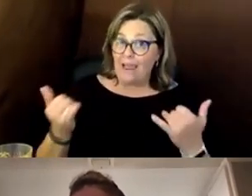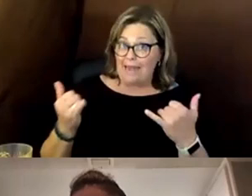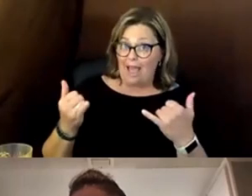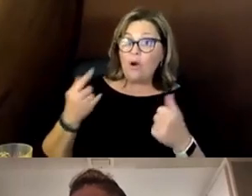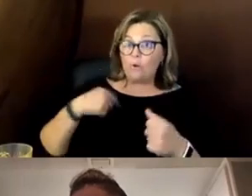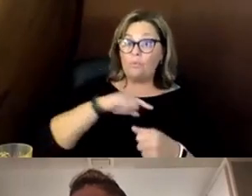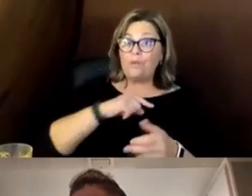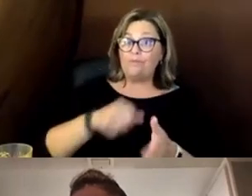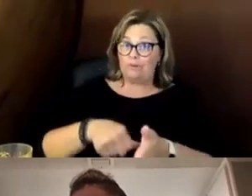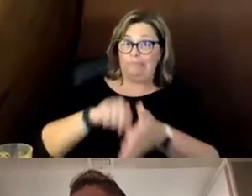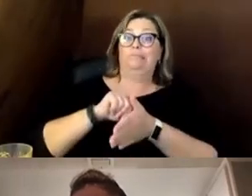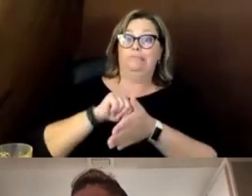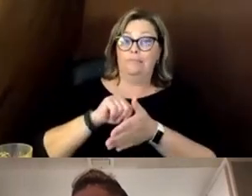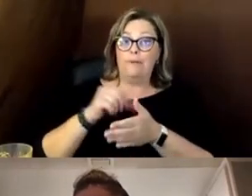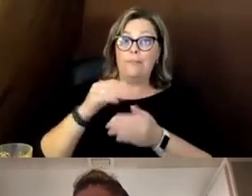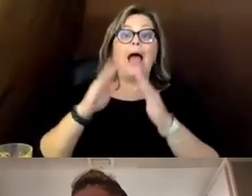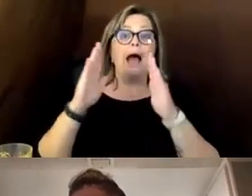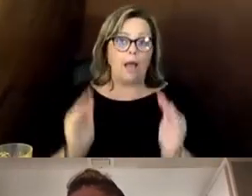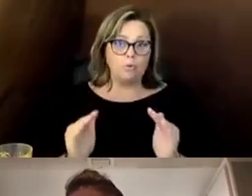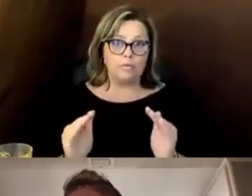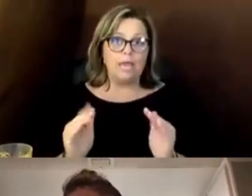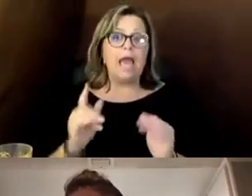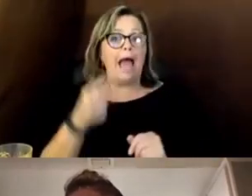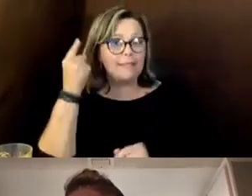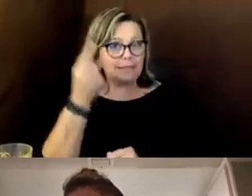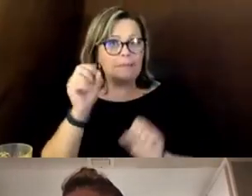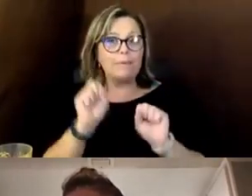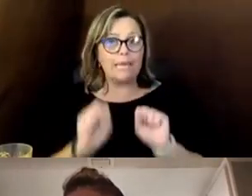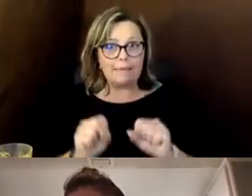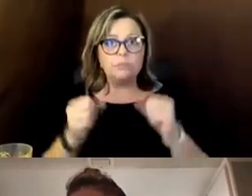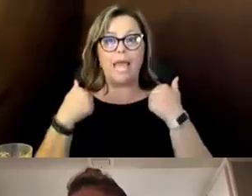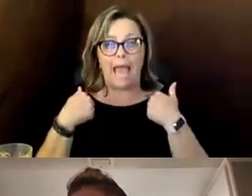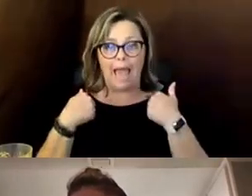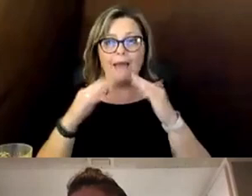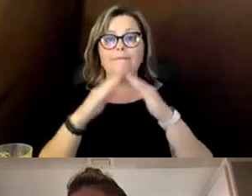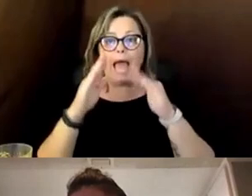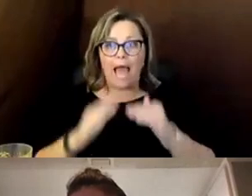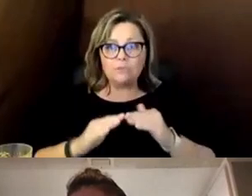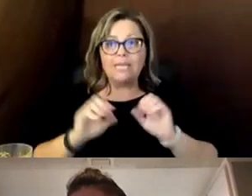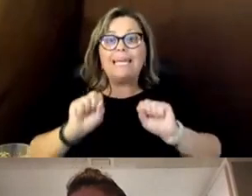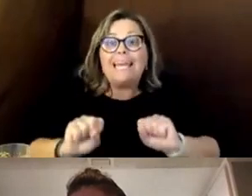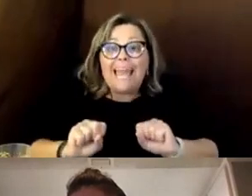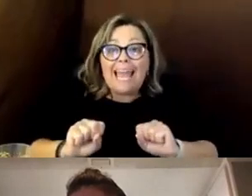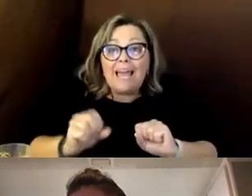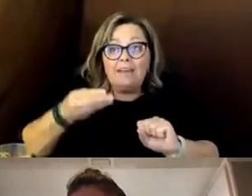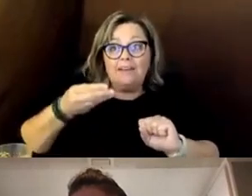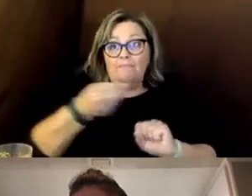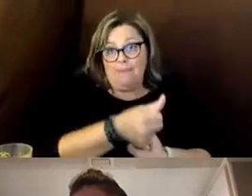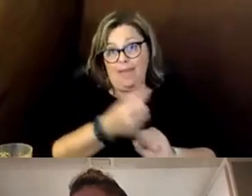as part of the master plan on aging. I think that housing and affordable housing for seniors is a really key